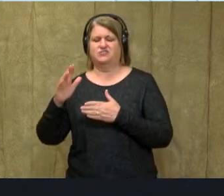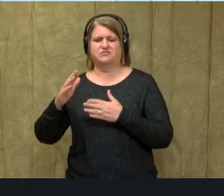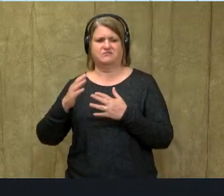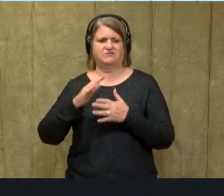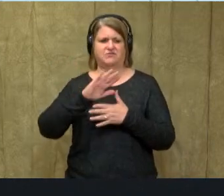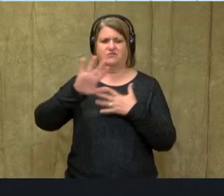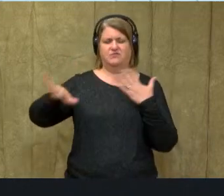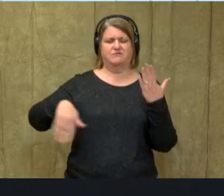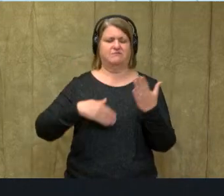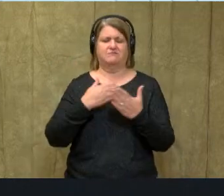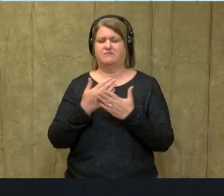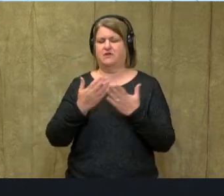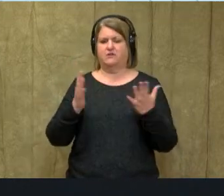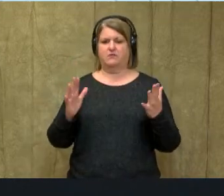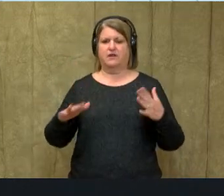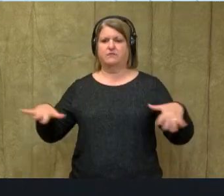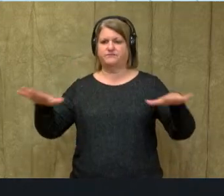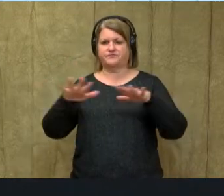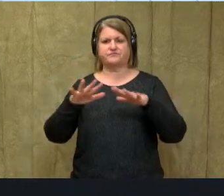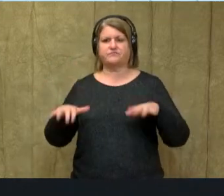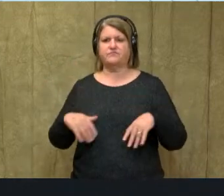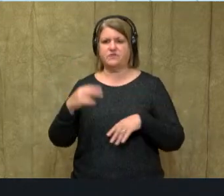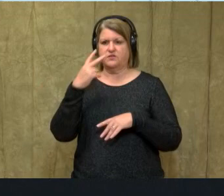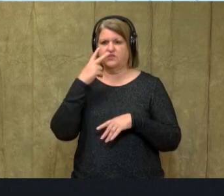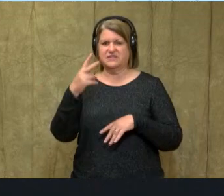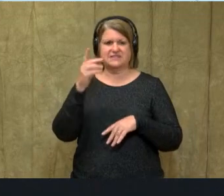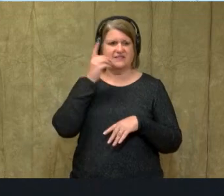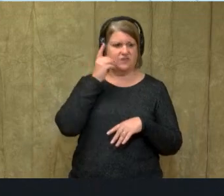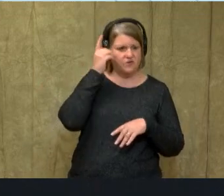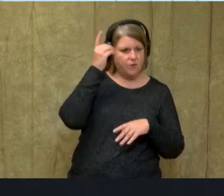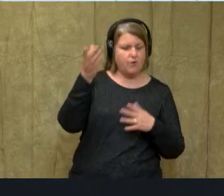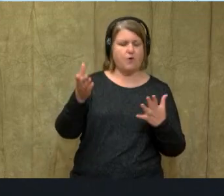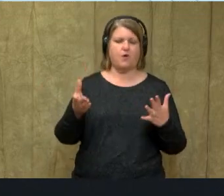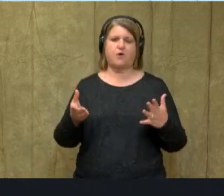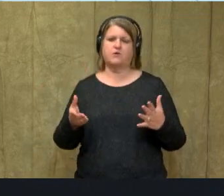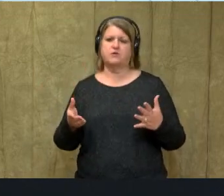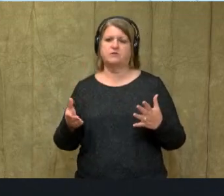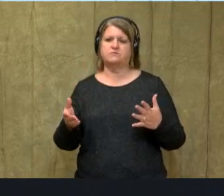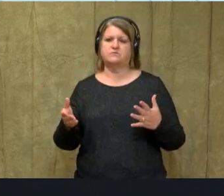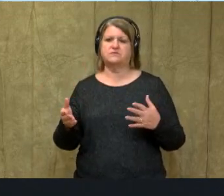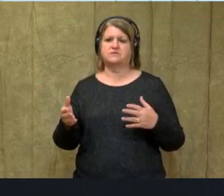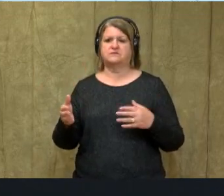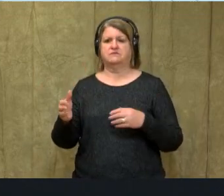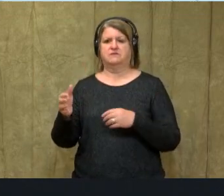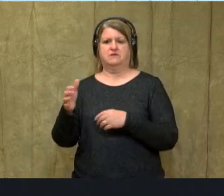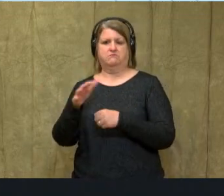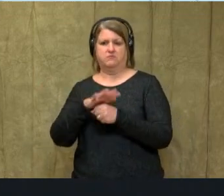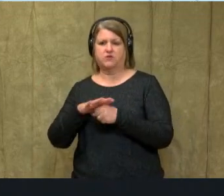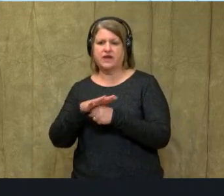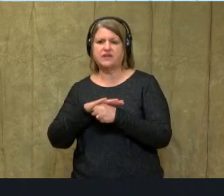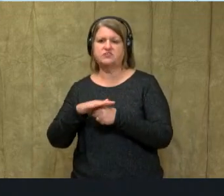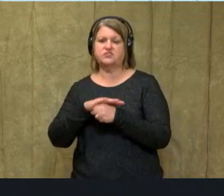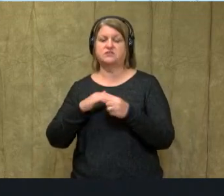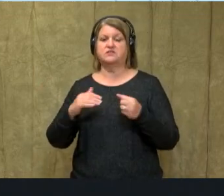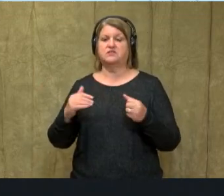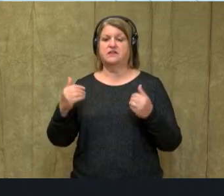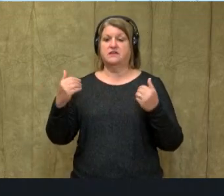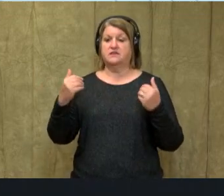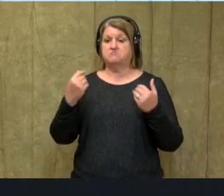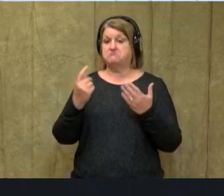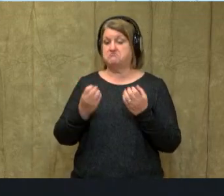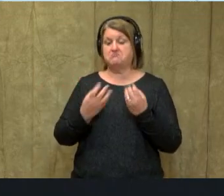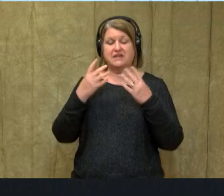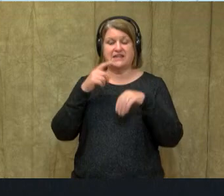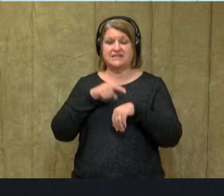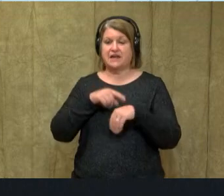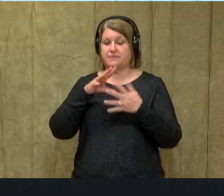dining facilities. So get a picture of what life might be like there for a student. Sometimes they have student-hosted videos. It